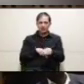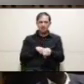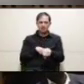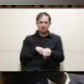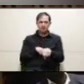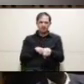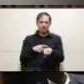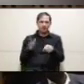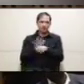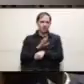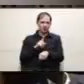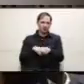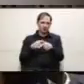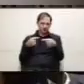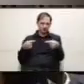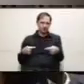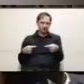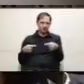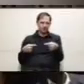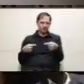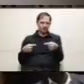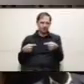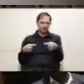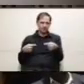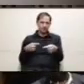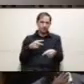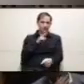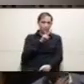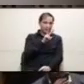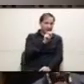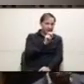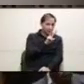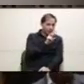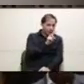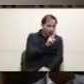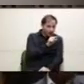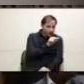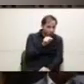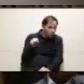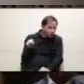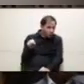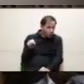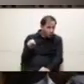yes. For that council, which 2021?